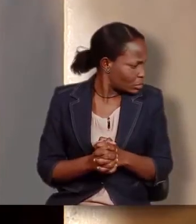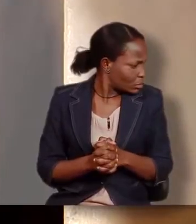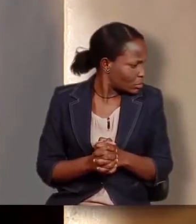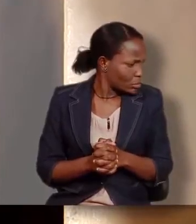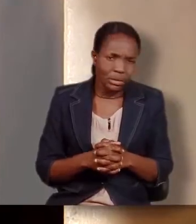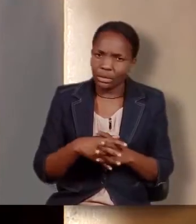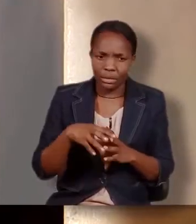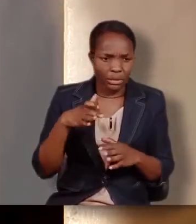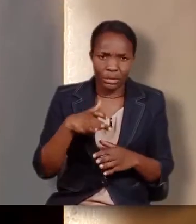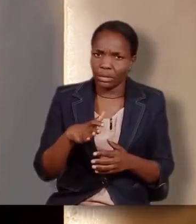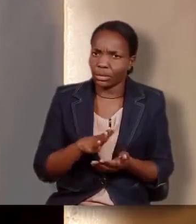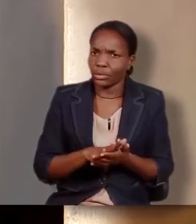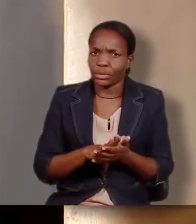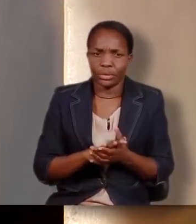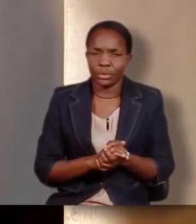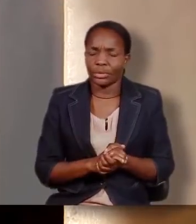Namibia.